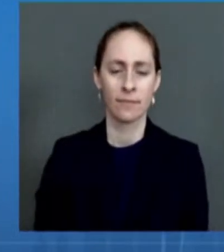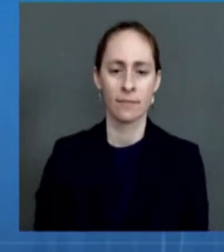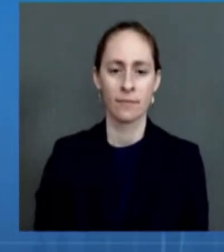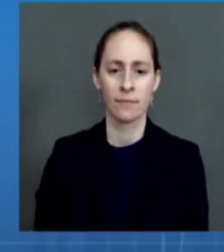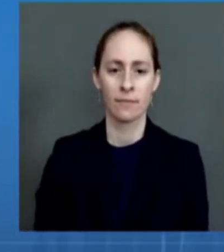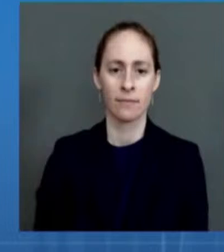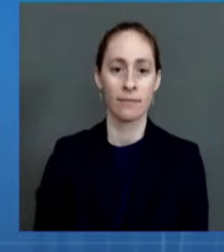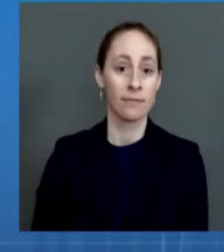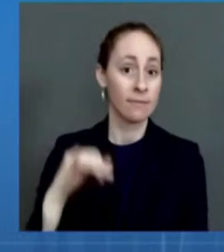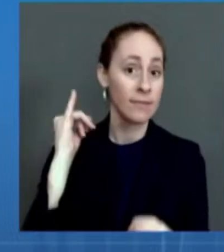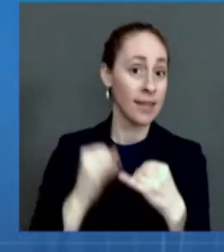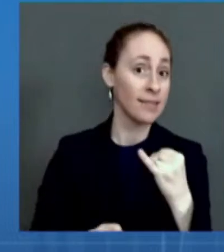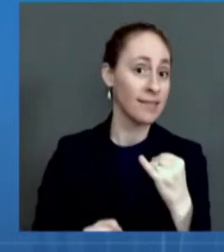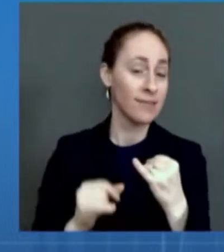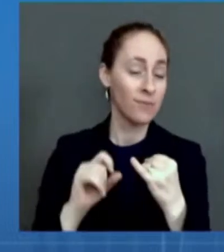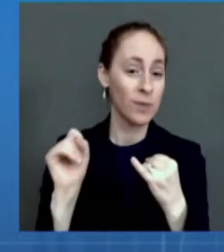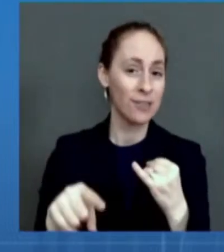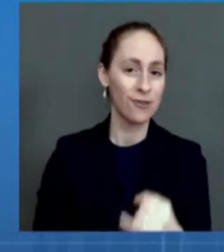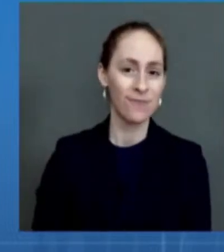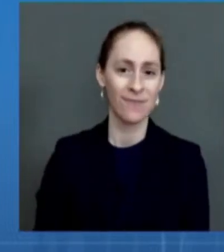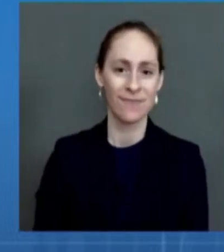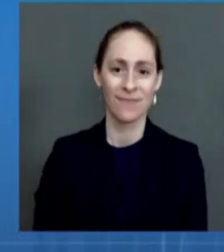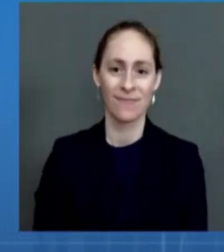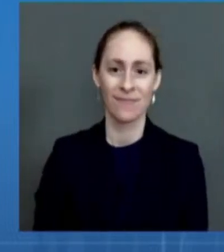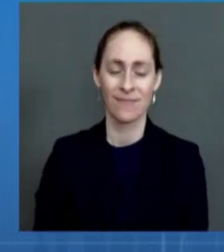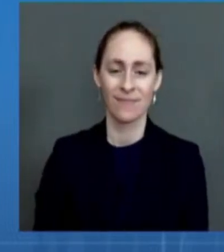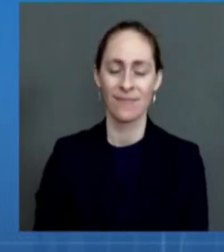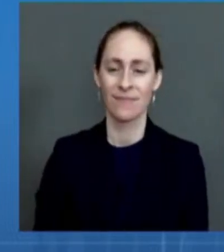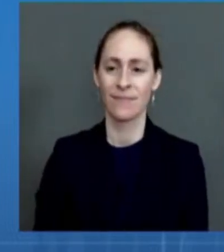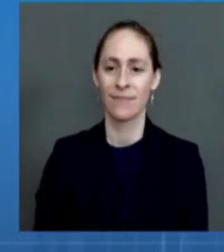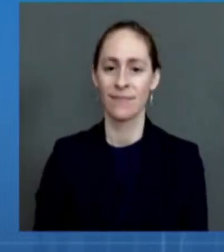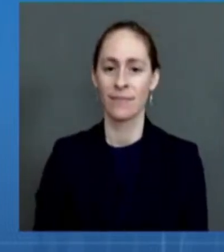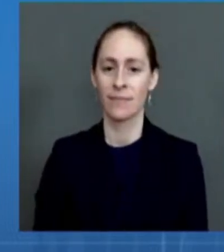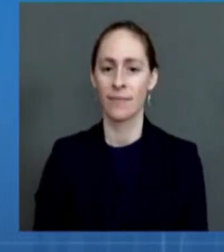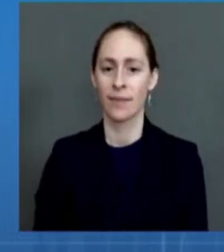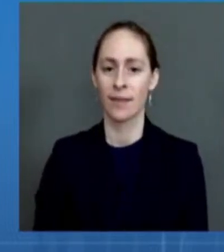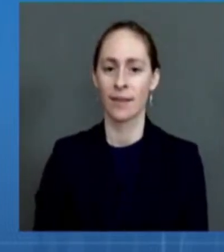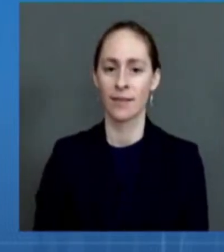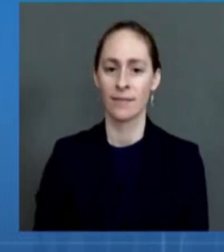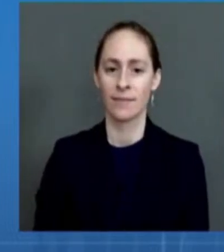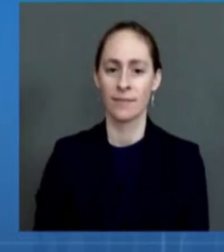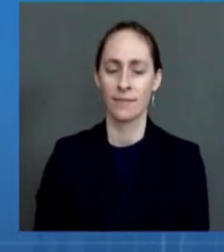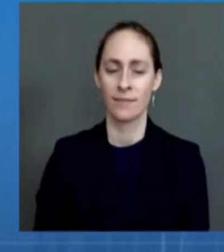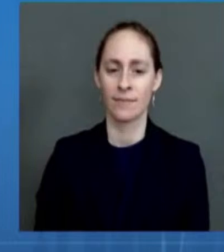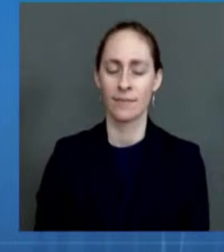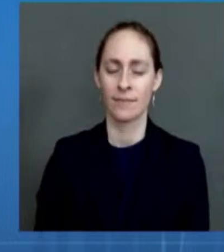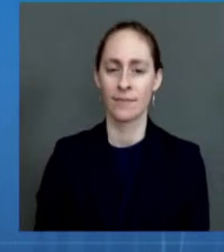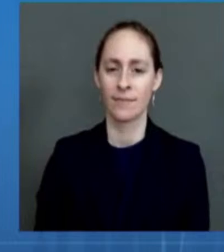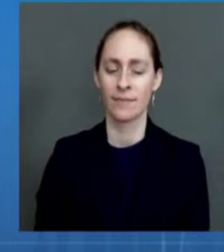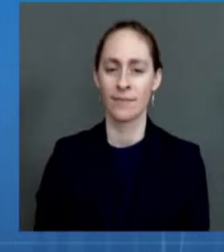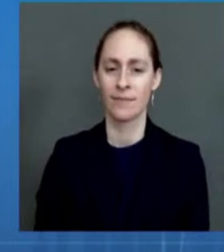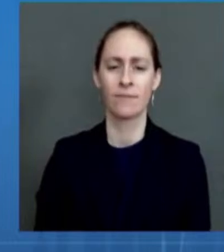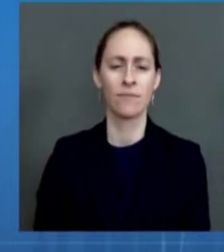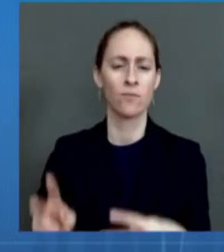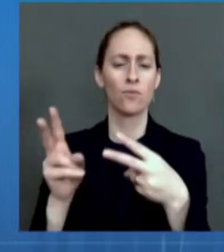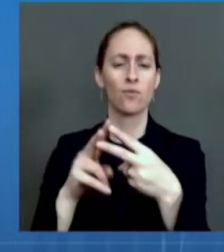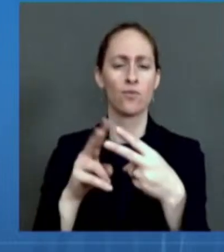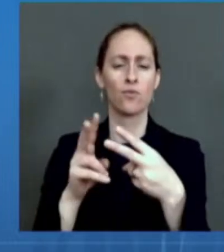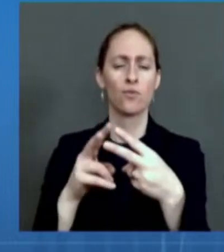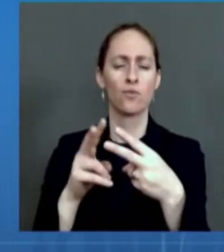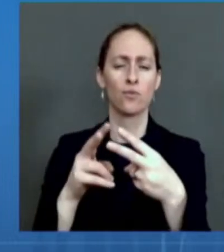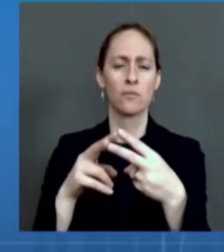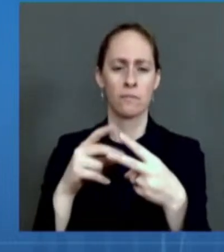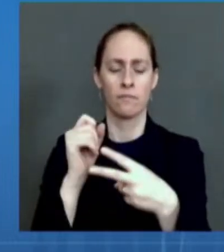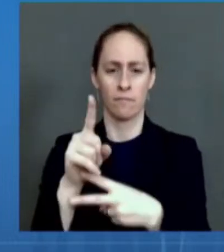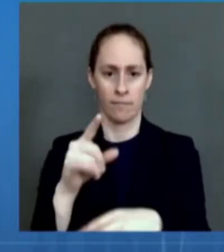Thank you so much. Just two quick questions. France has imposed travel restrictions on the UK, and several other EU countries are